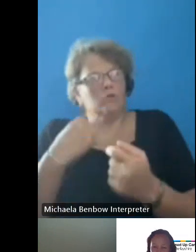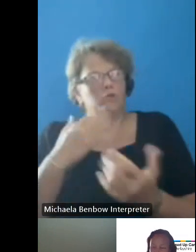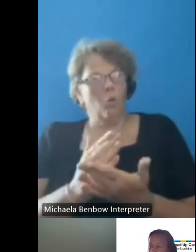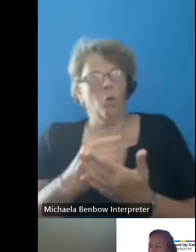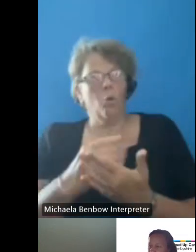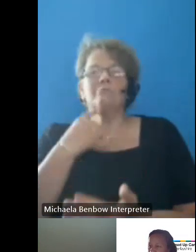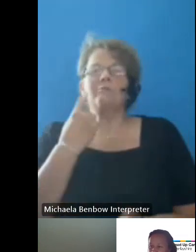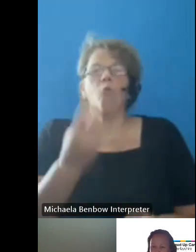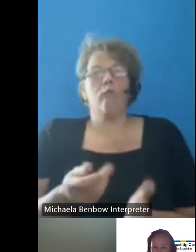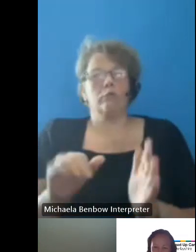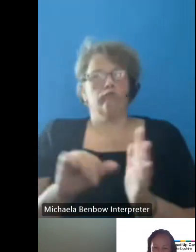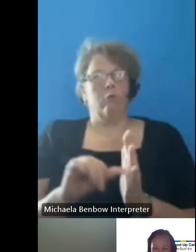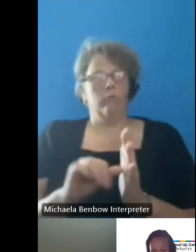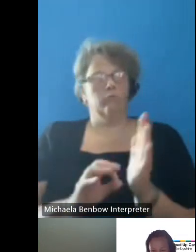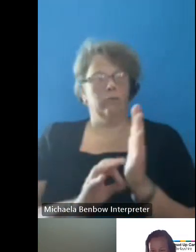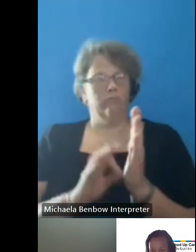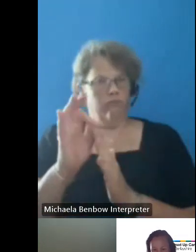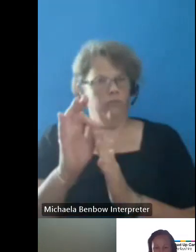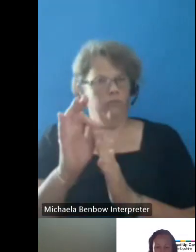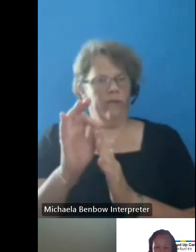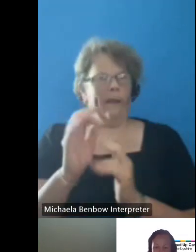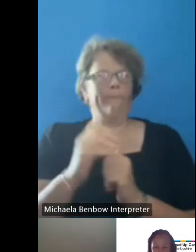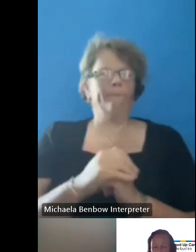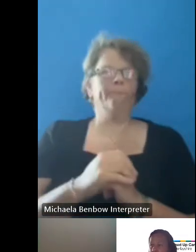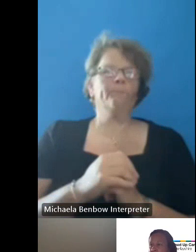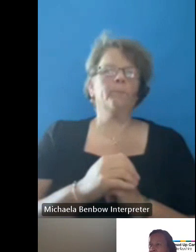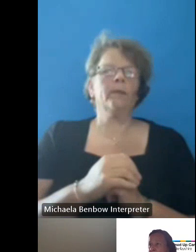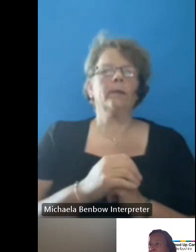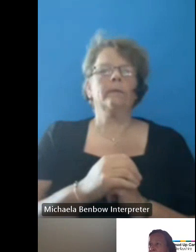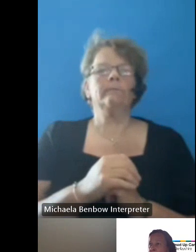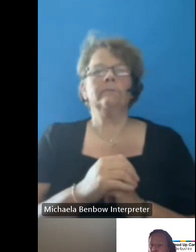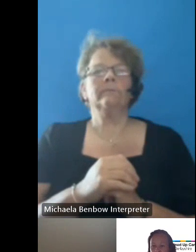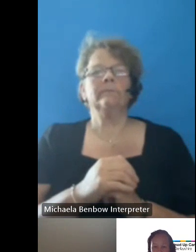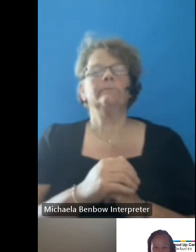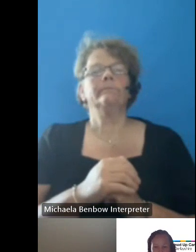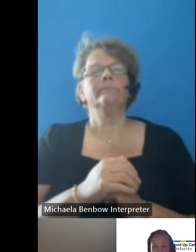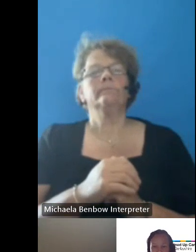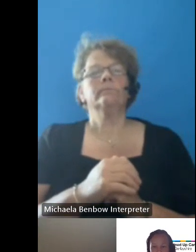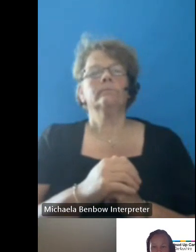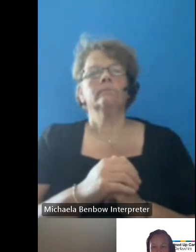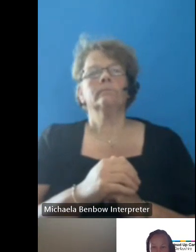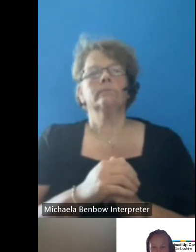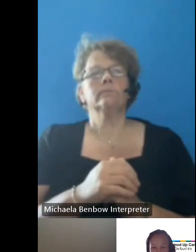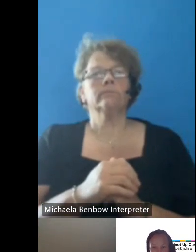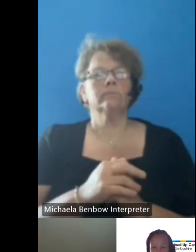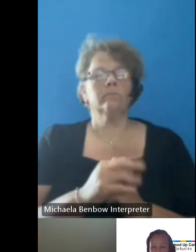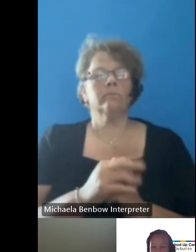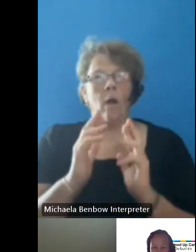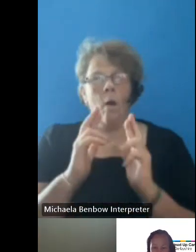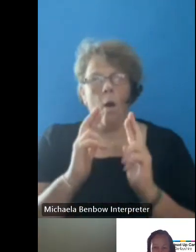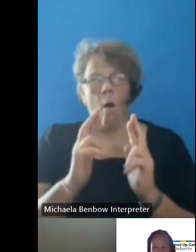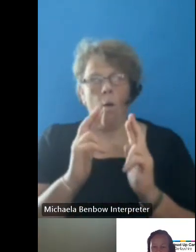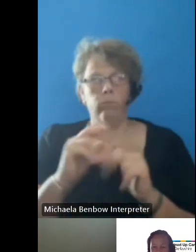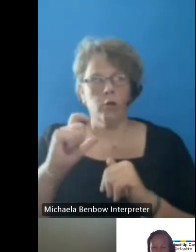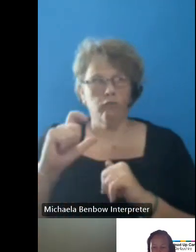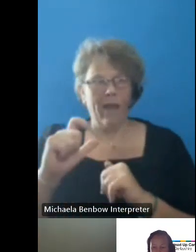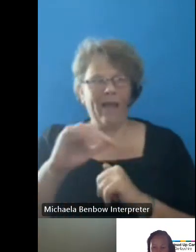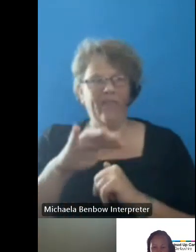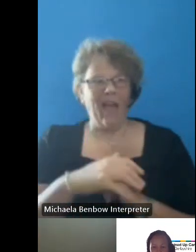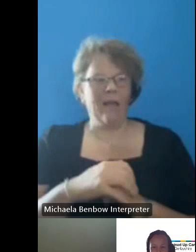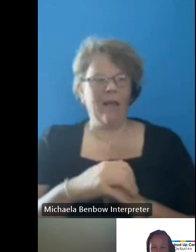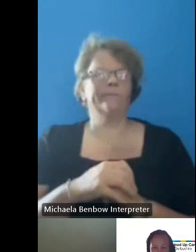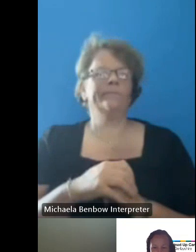lots to do, and would welcome people's thoughts on experiences in some of those areas. So I'm just going to move on, and hopefully Craig is there. He's got a couple of slides that he's